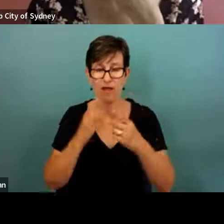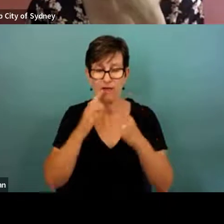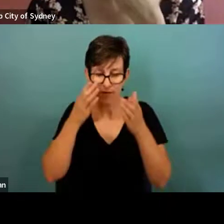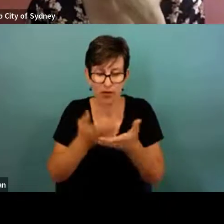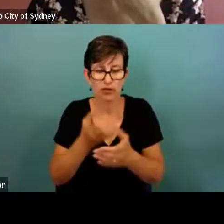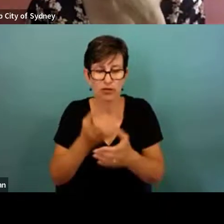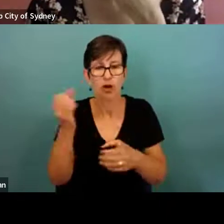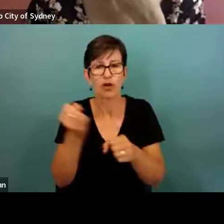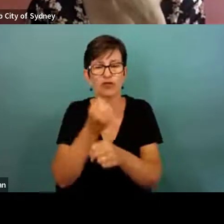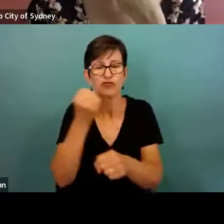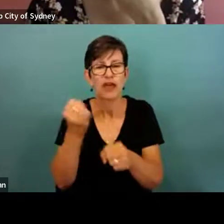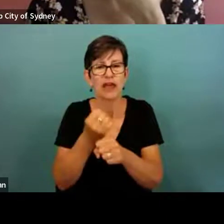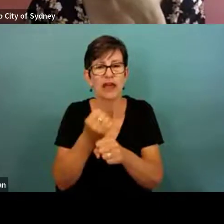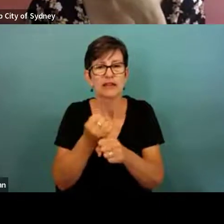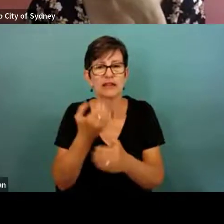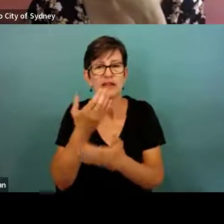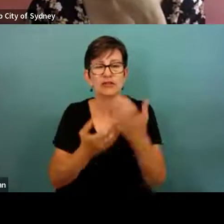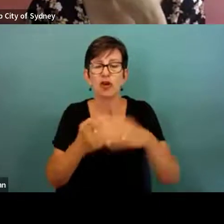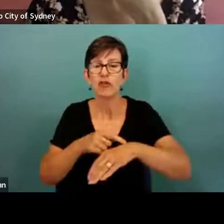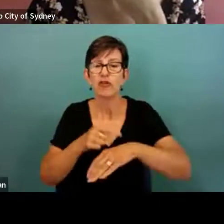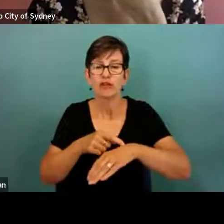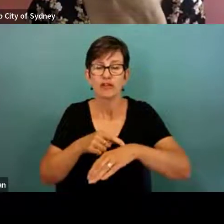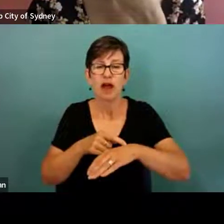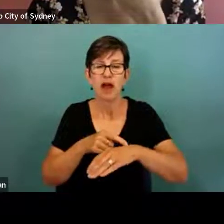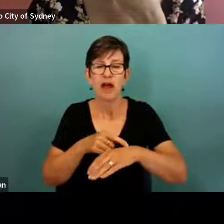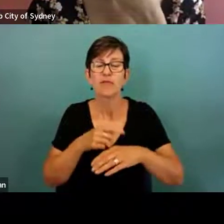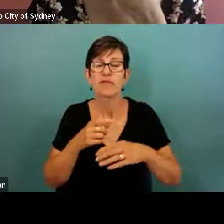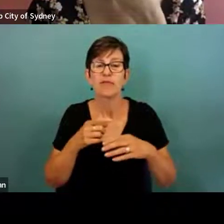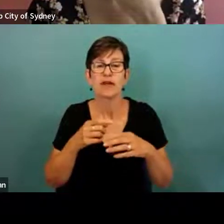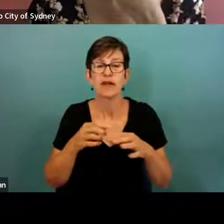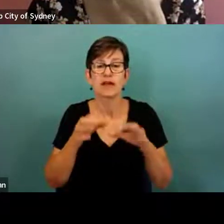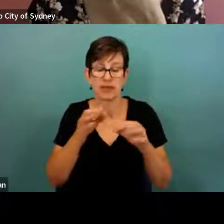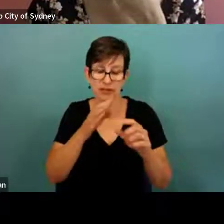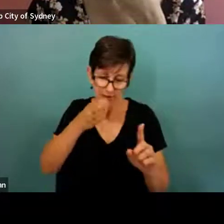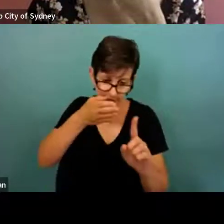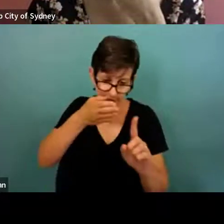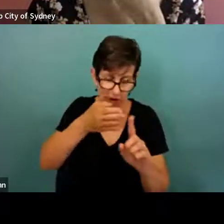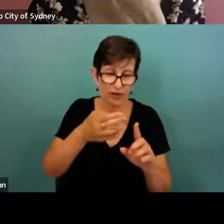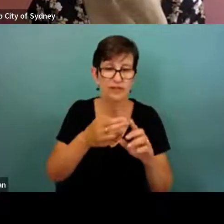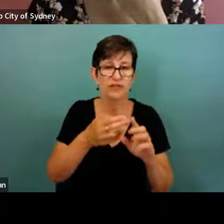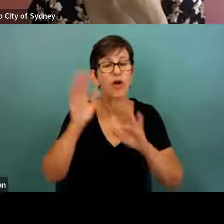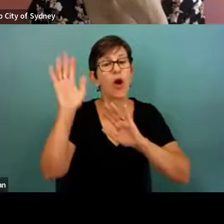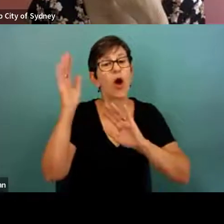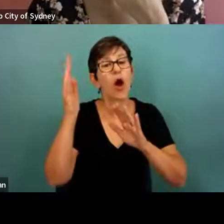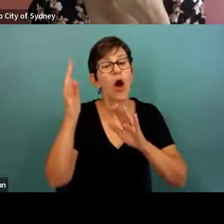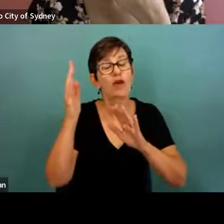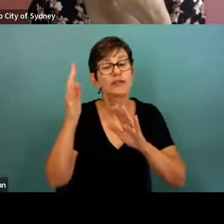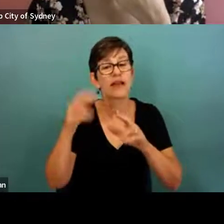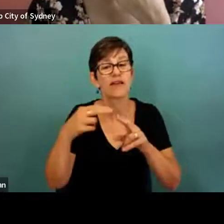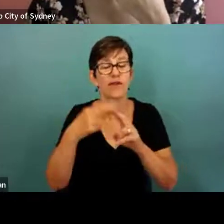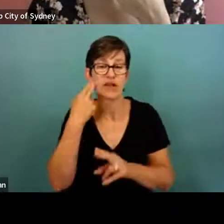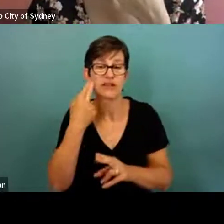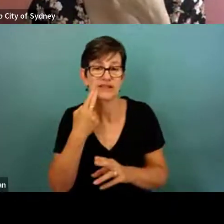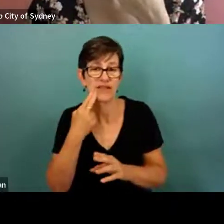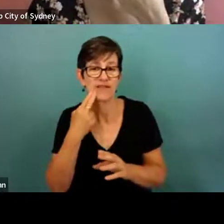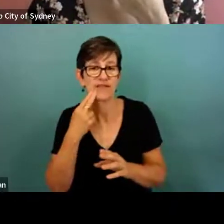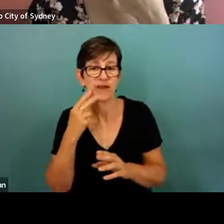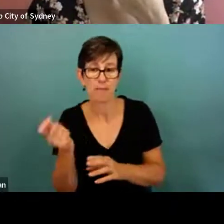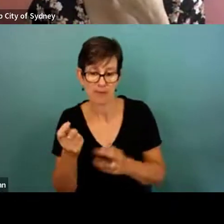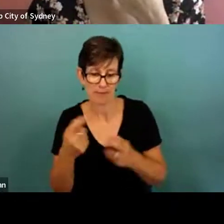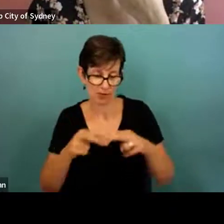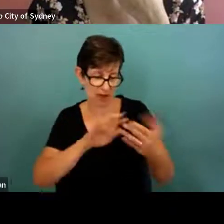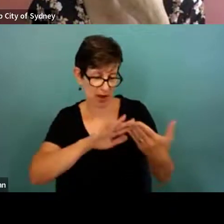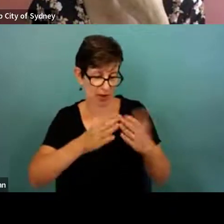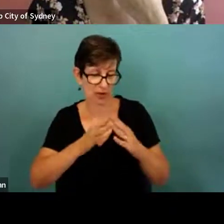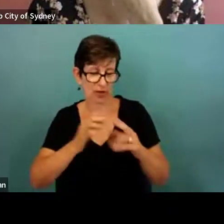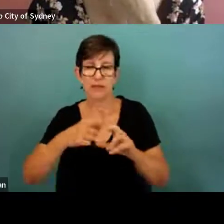times with Auslan interpretation for deaf members of our communities and their families.